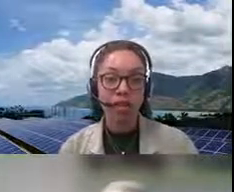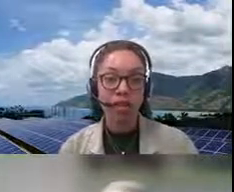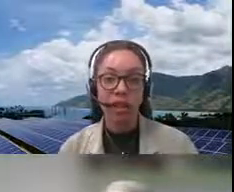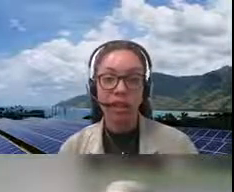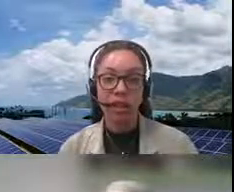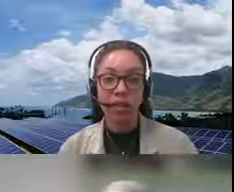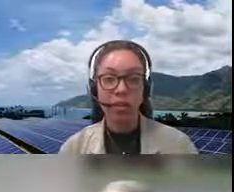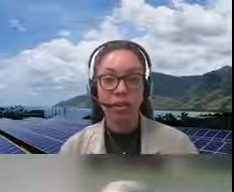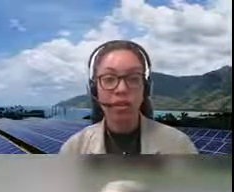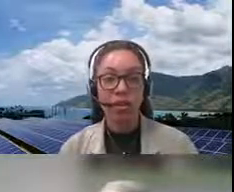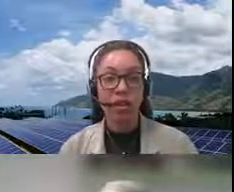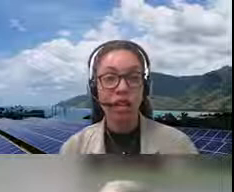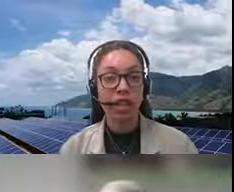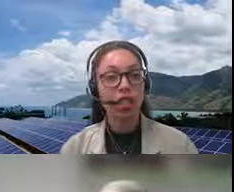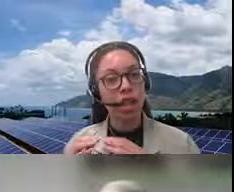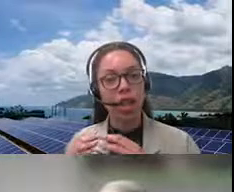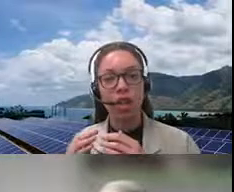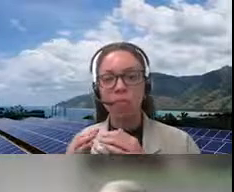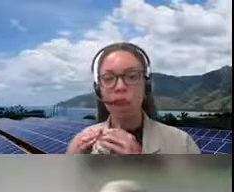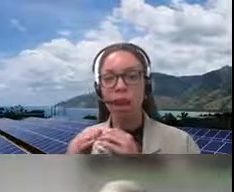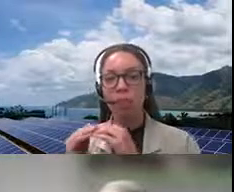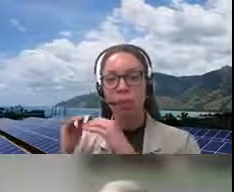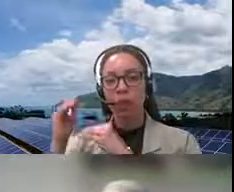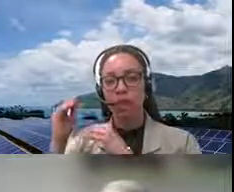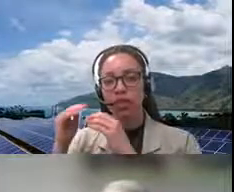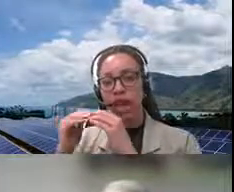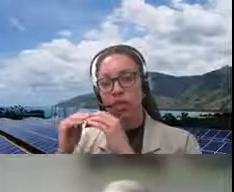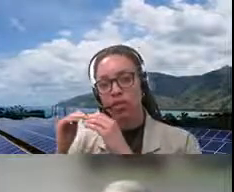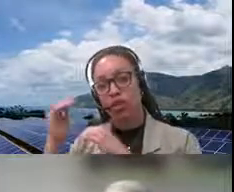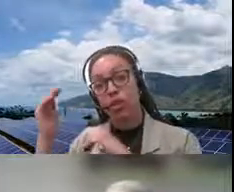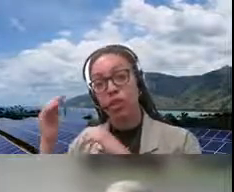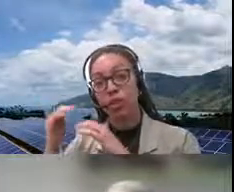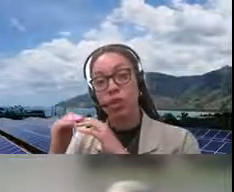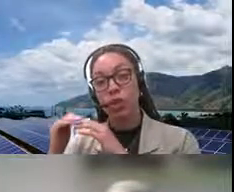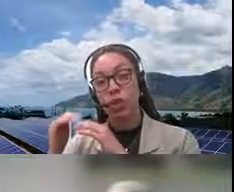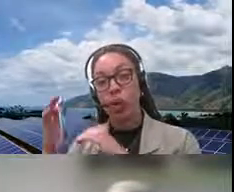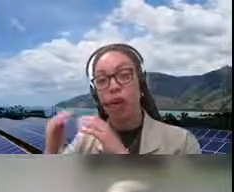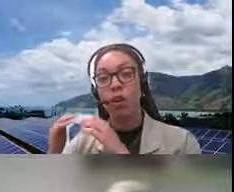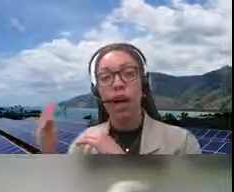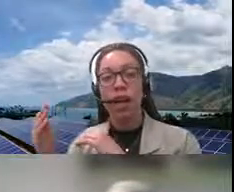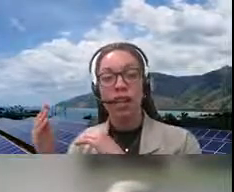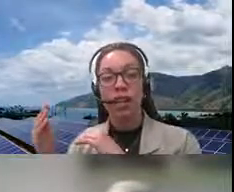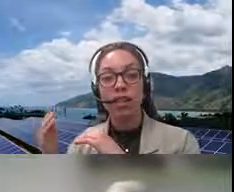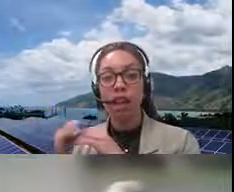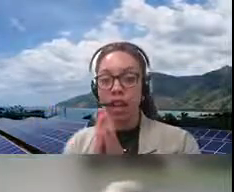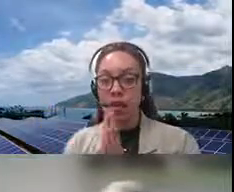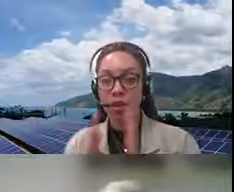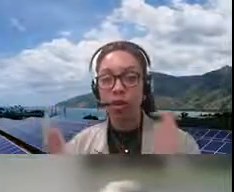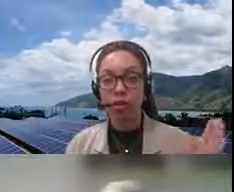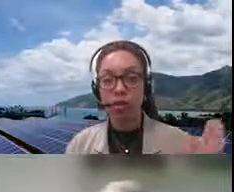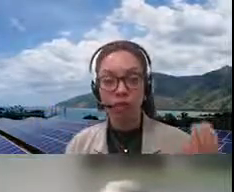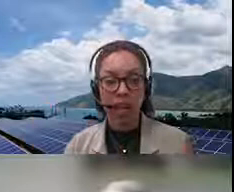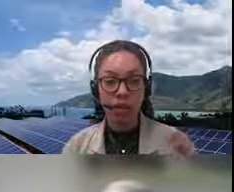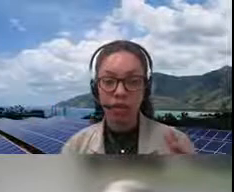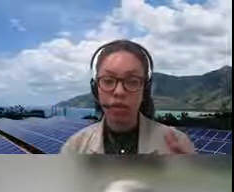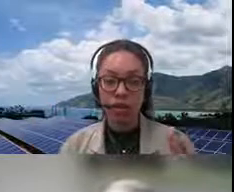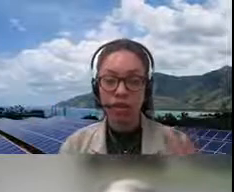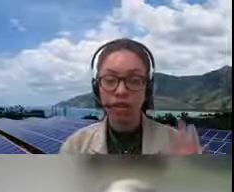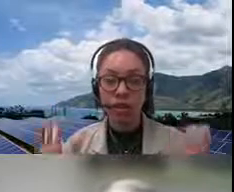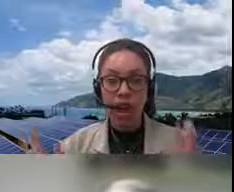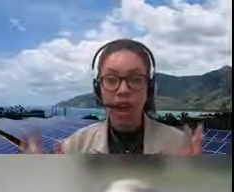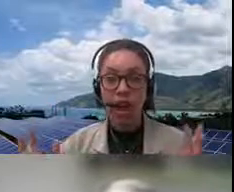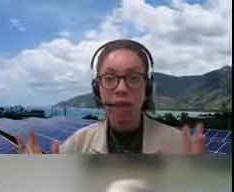to your business sustainability and to your business resilience. So again, you might be willing to change the thresholds of what your ROI is in pure